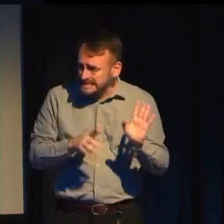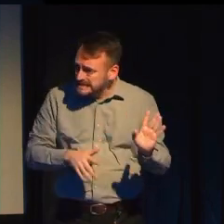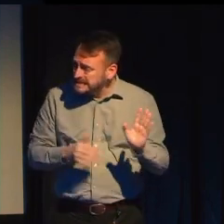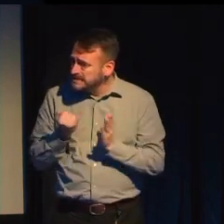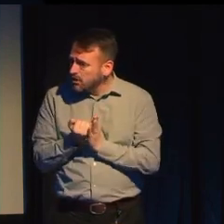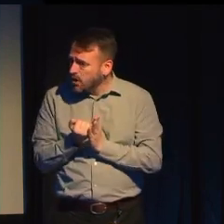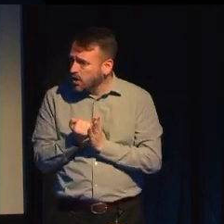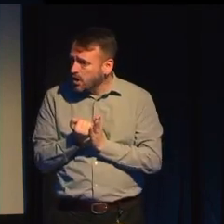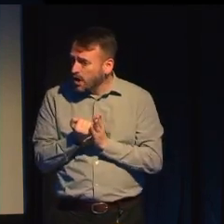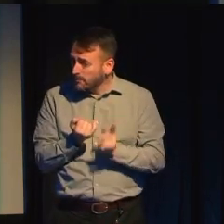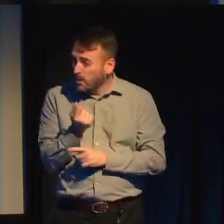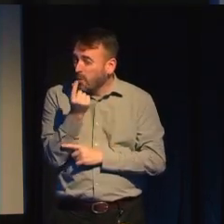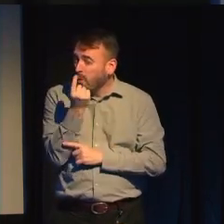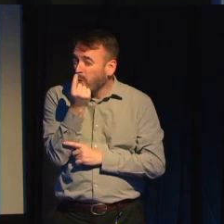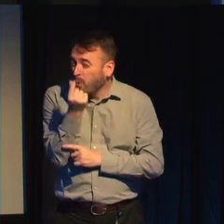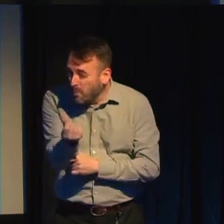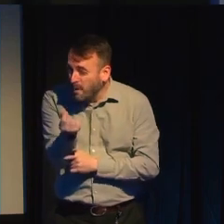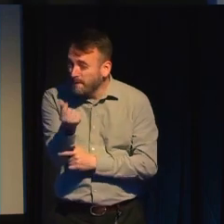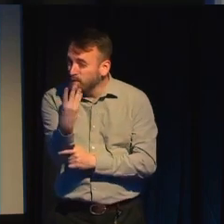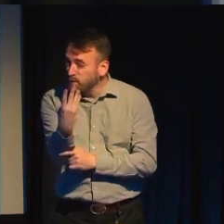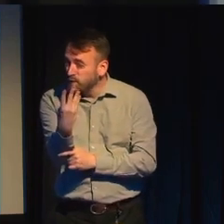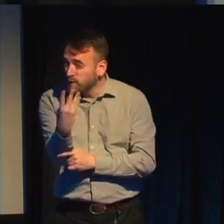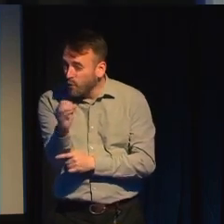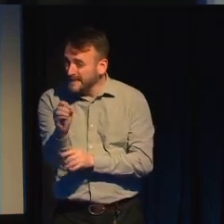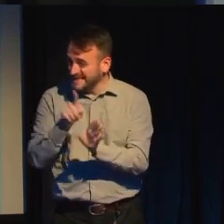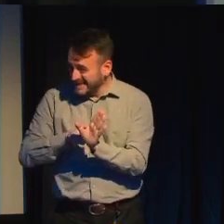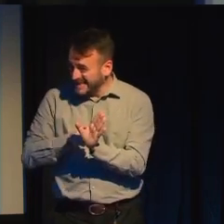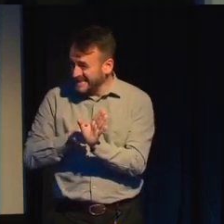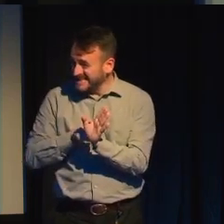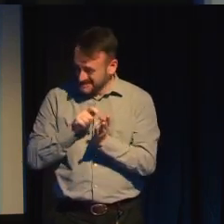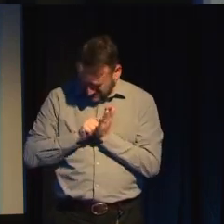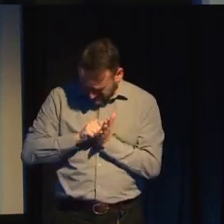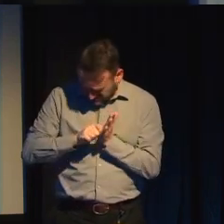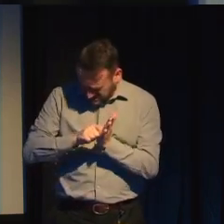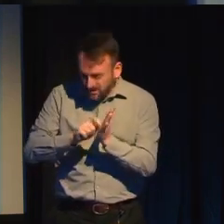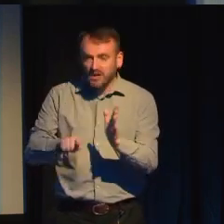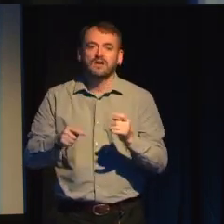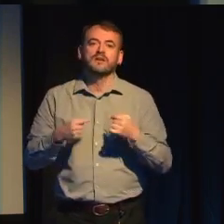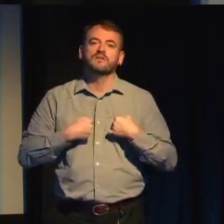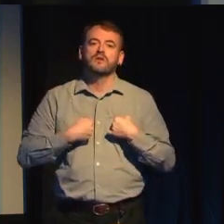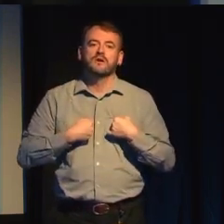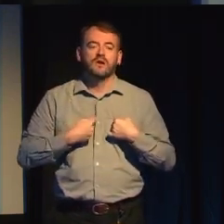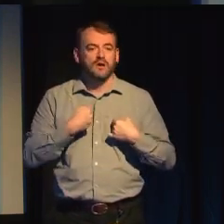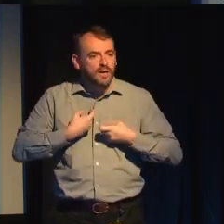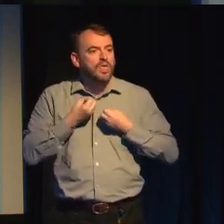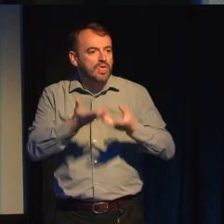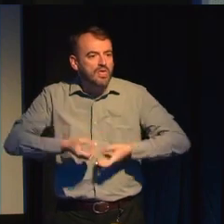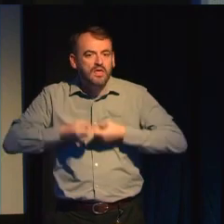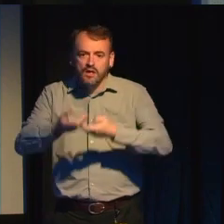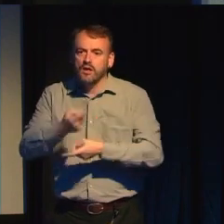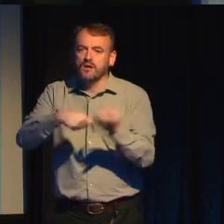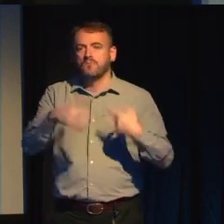almost 40 years. So I won't bore you with anecdotes going back to